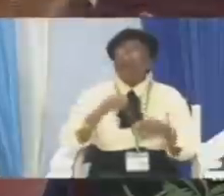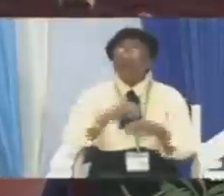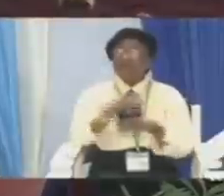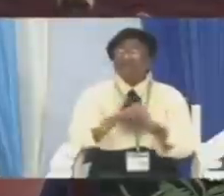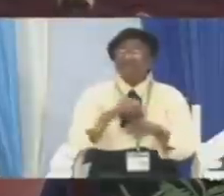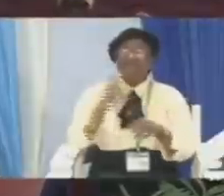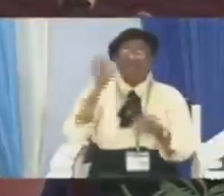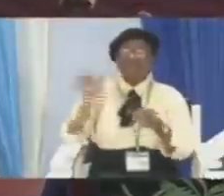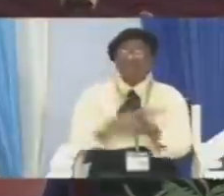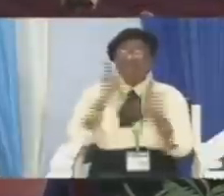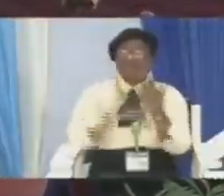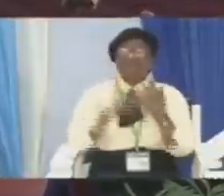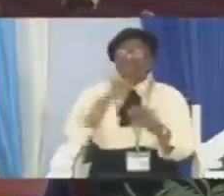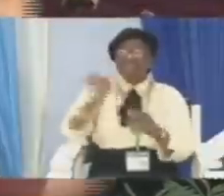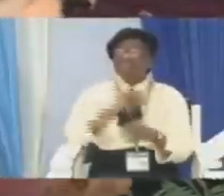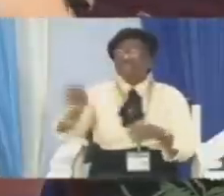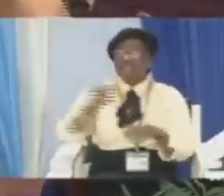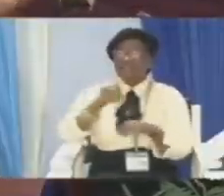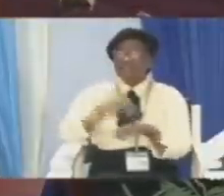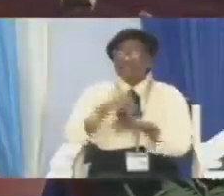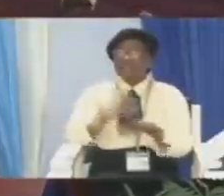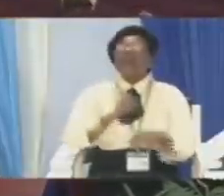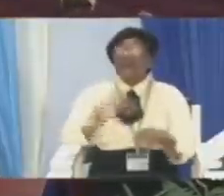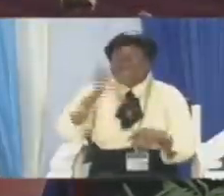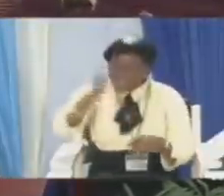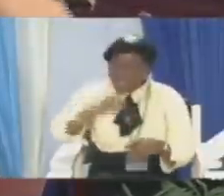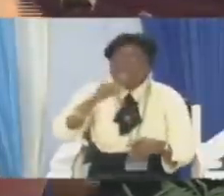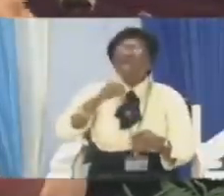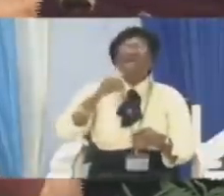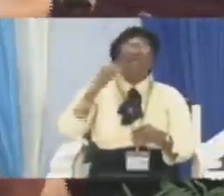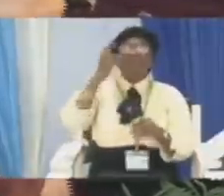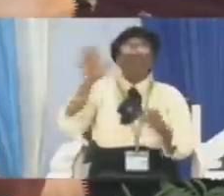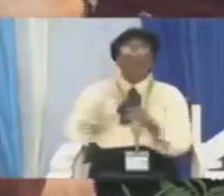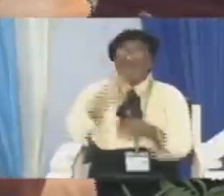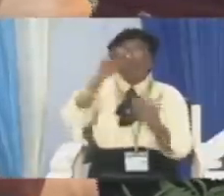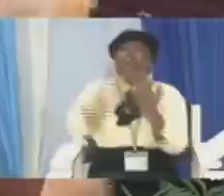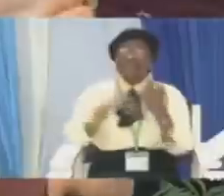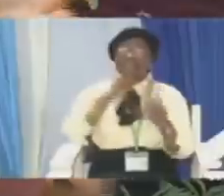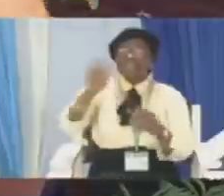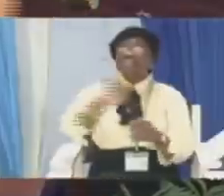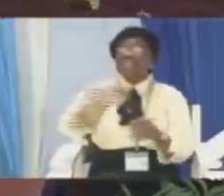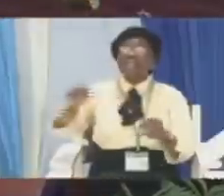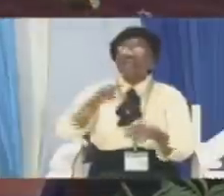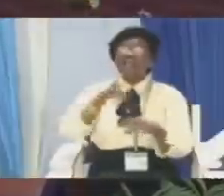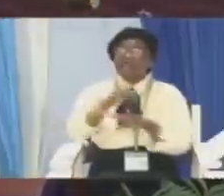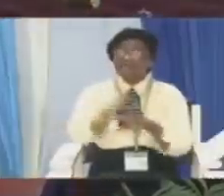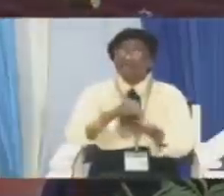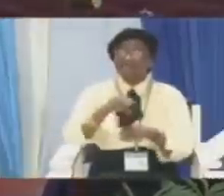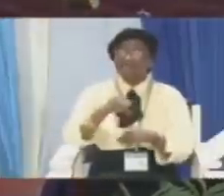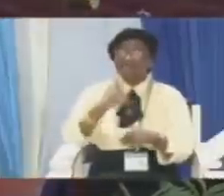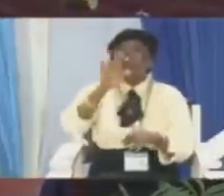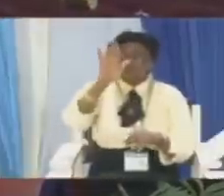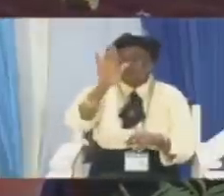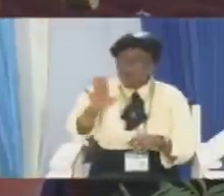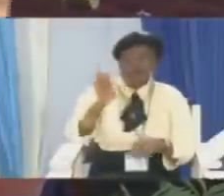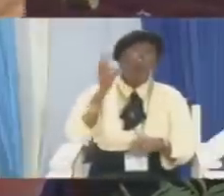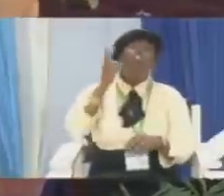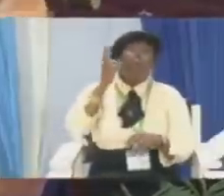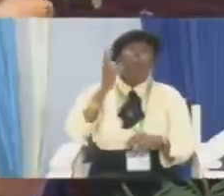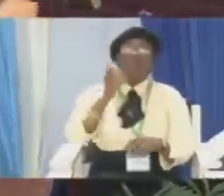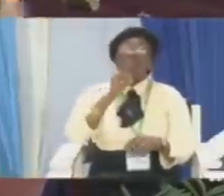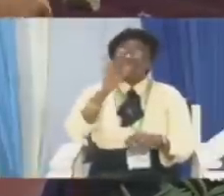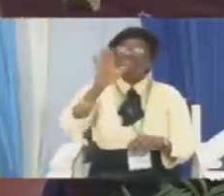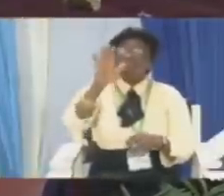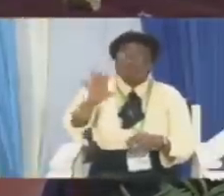a message. Oh, I said fruitfulness is a message. Your fruit is your